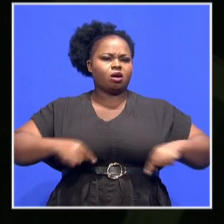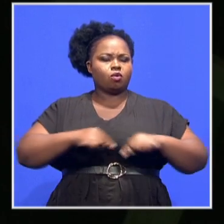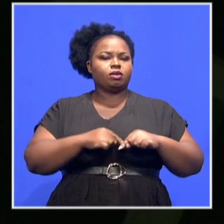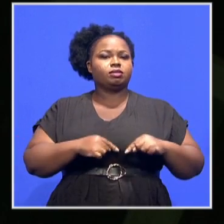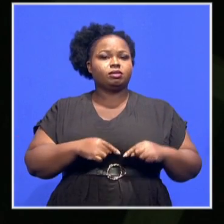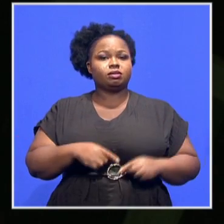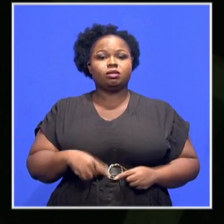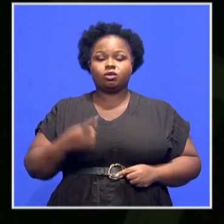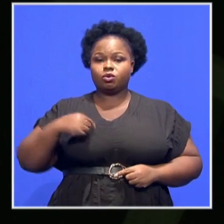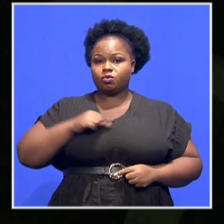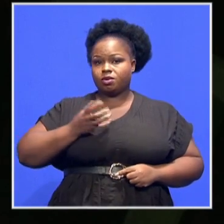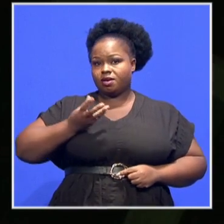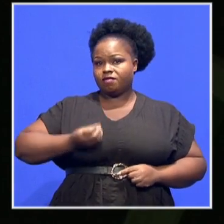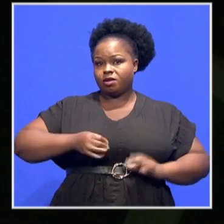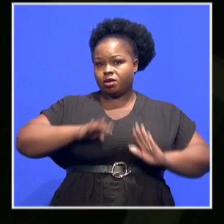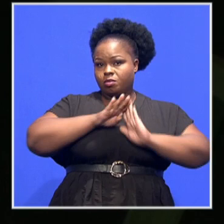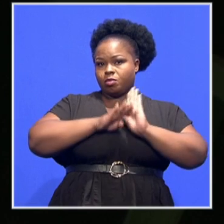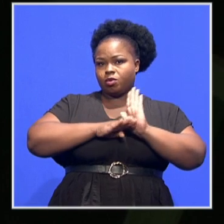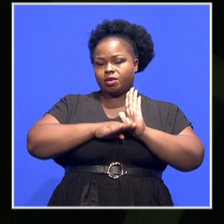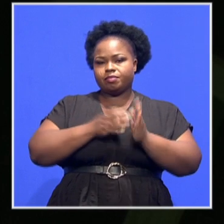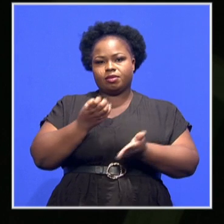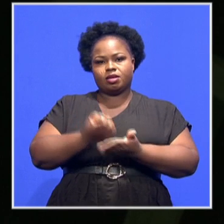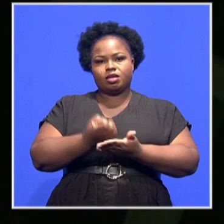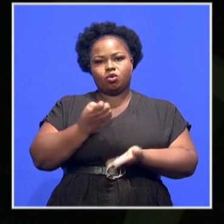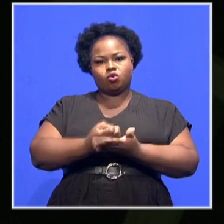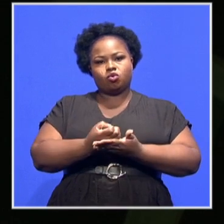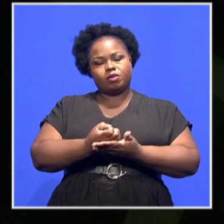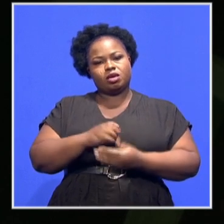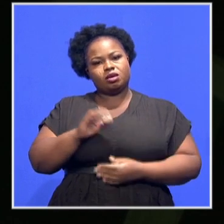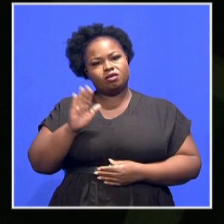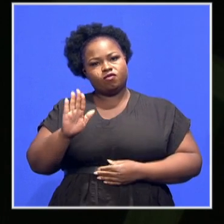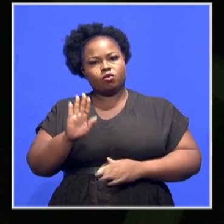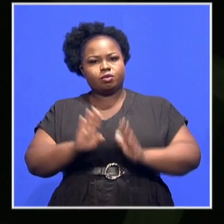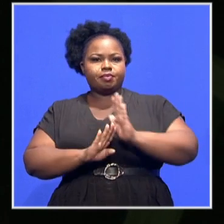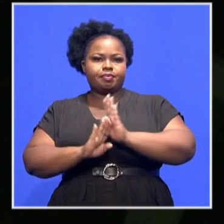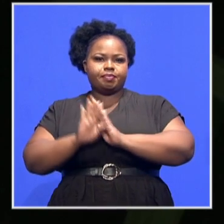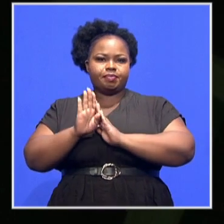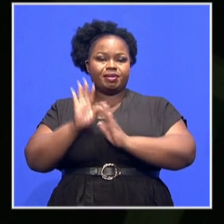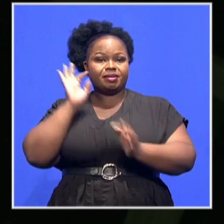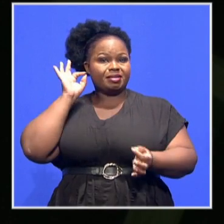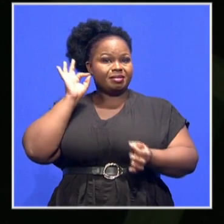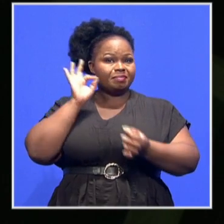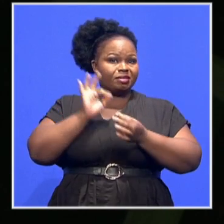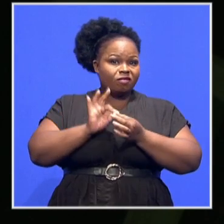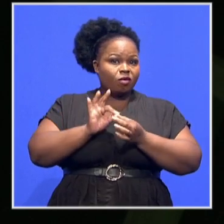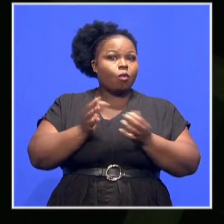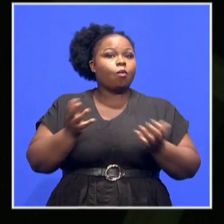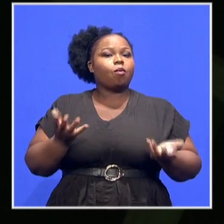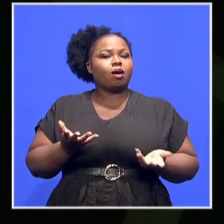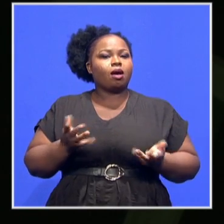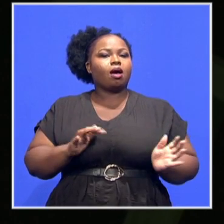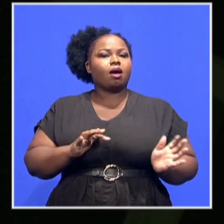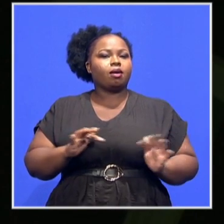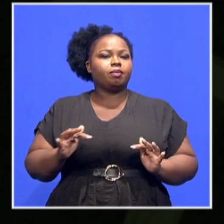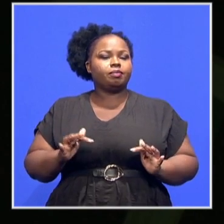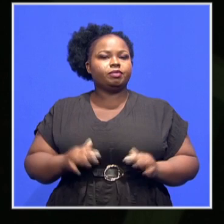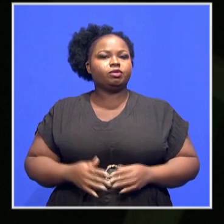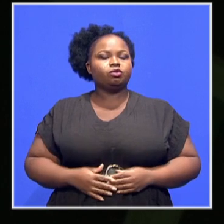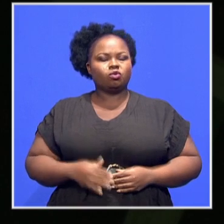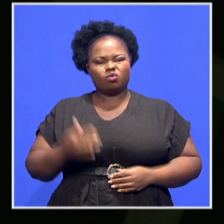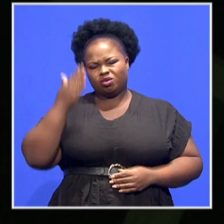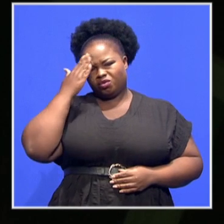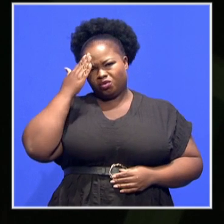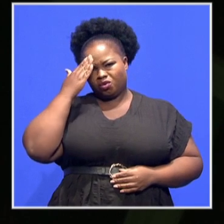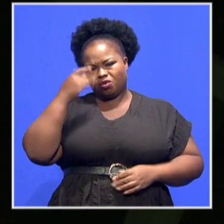program of economic reconstruction and recovery, particularly in the wake of